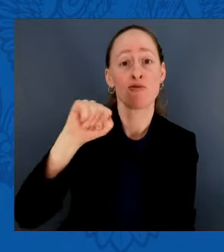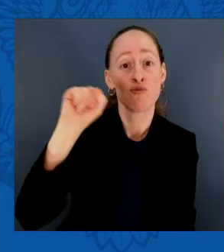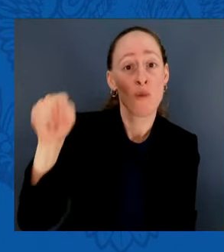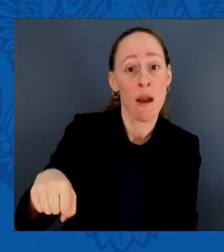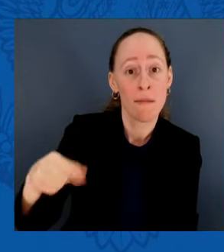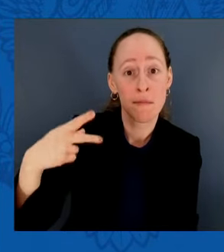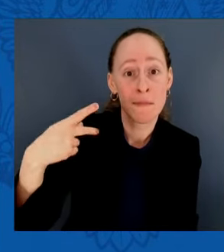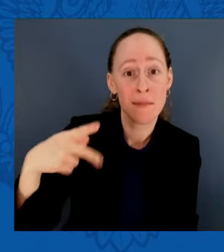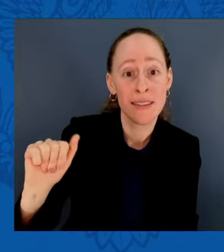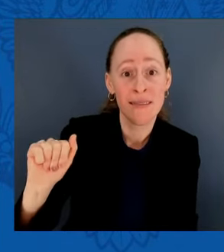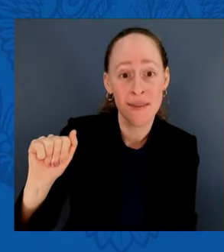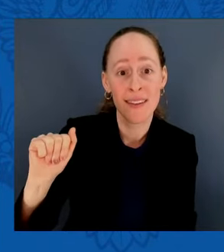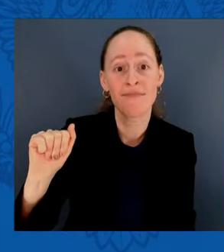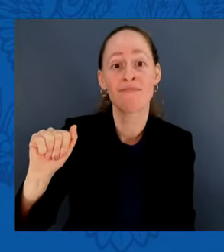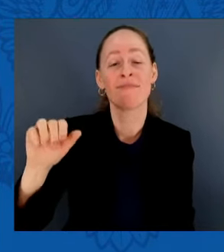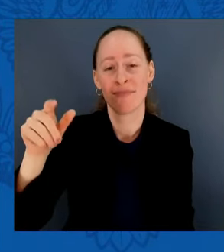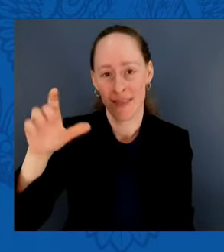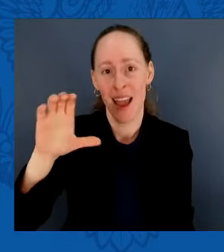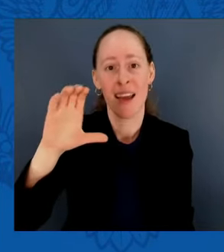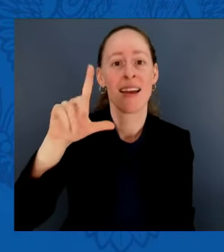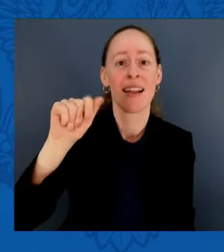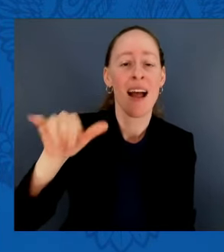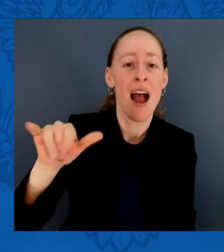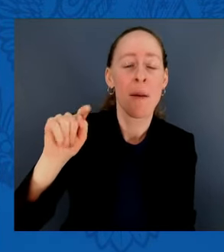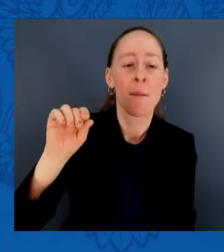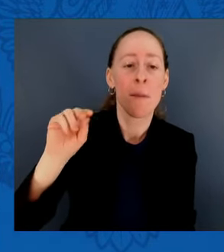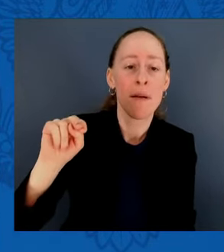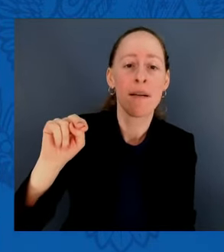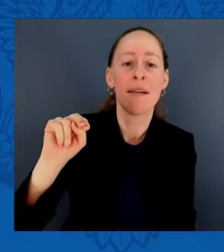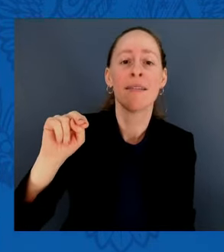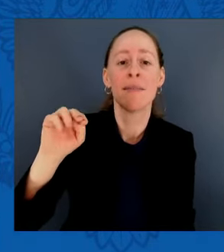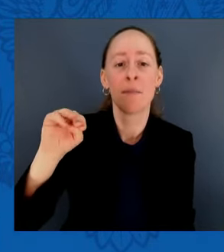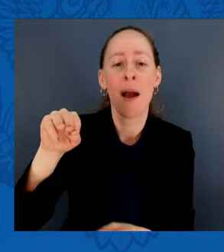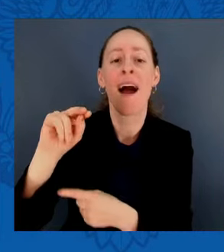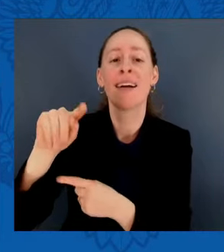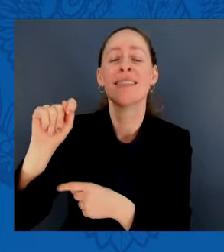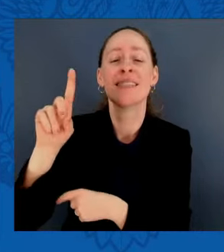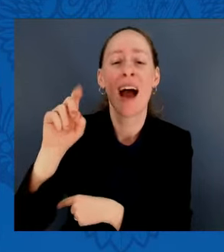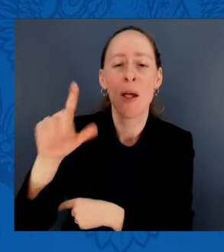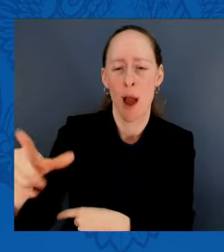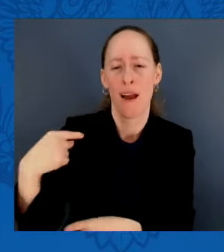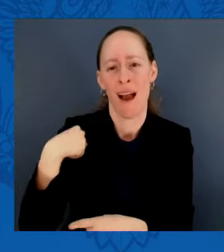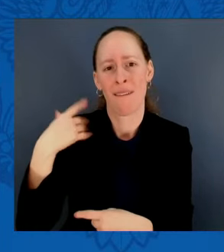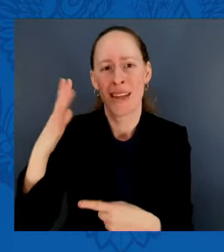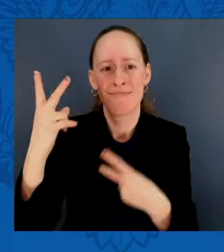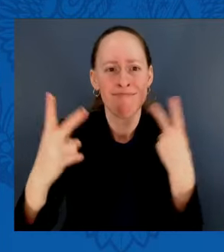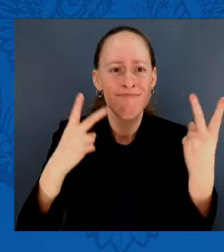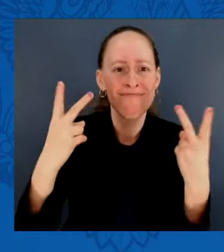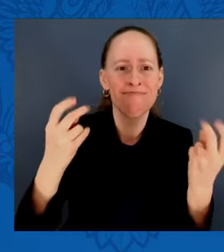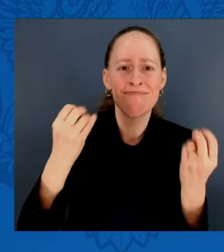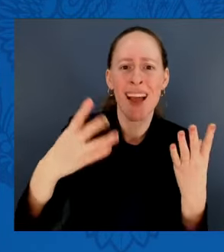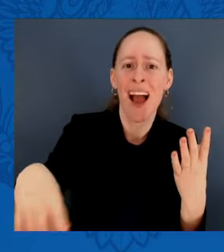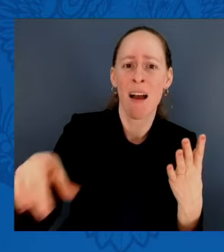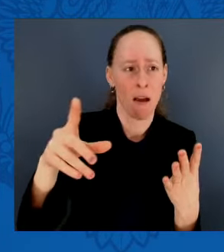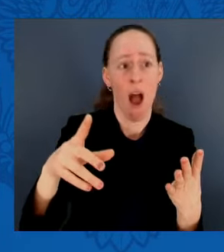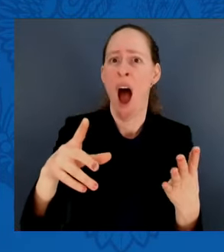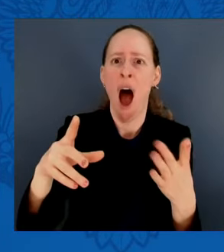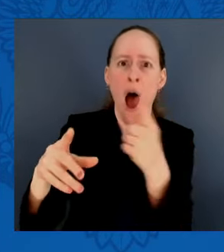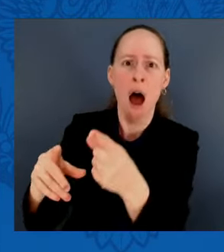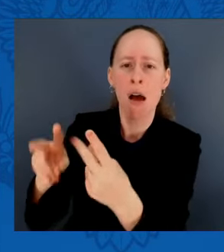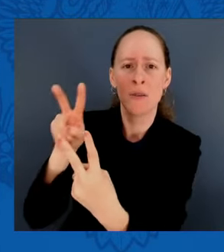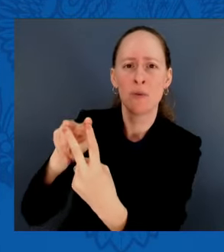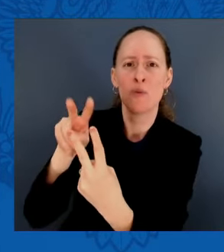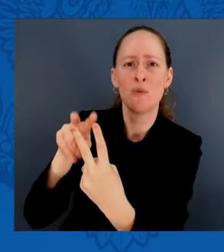in horror as two of my heroes, like many of you did, Dr. King and Bobby Kennedy, were assassinated. And their legacies inspired